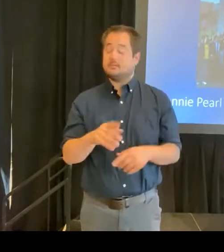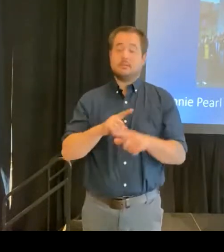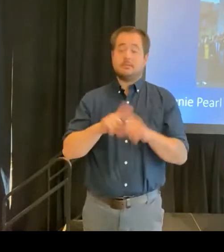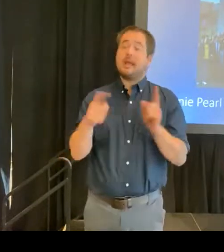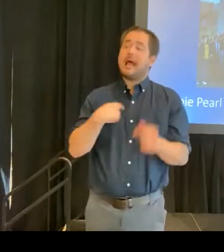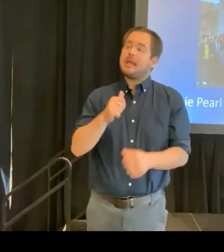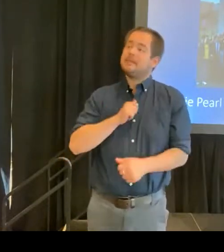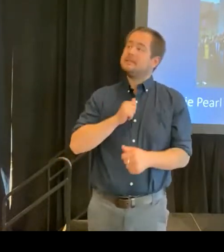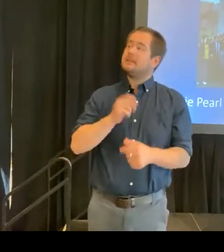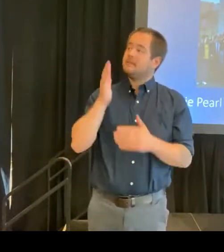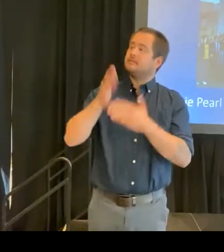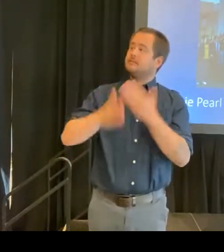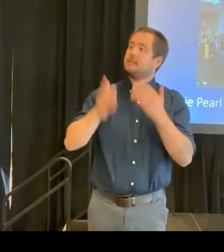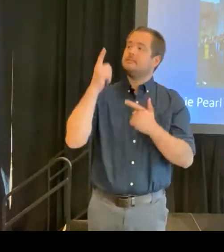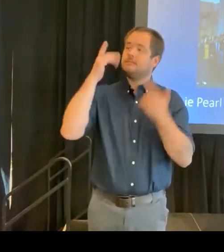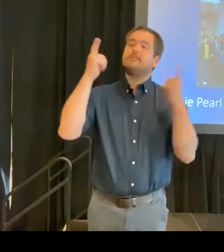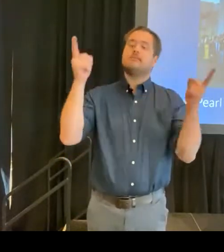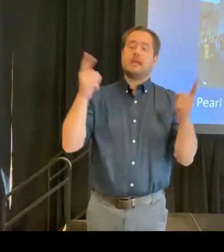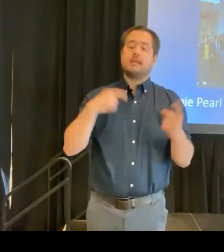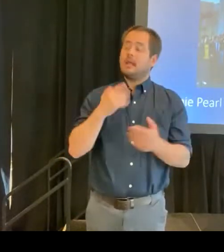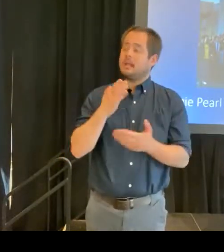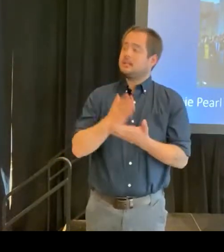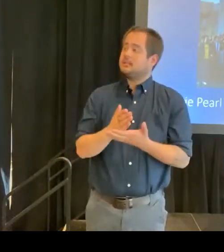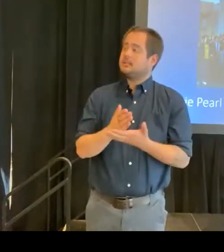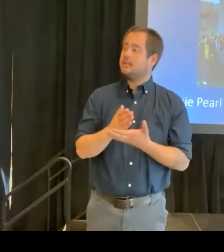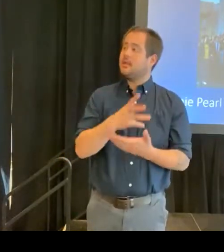And I understand where she's coming from now.